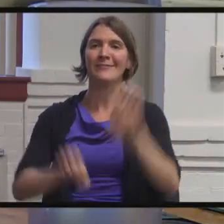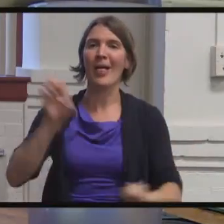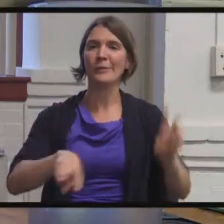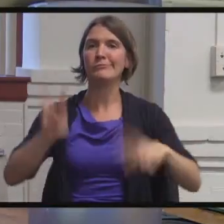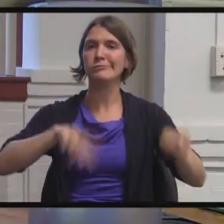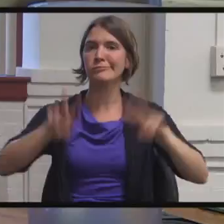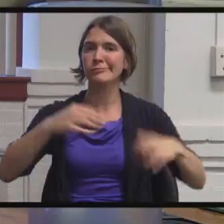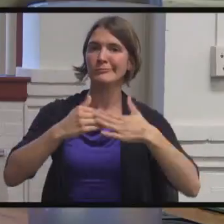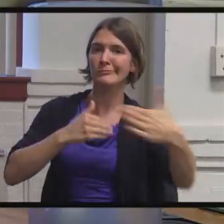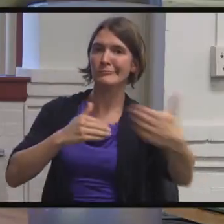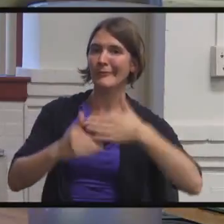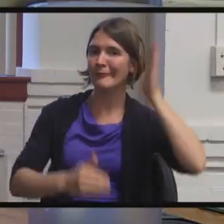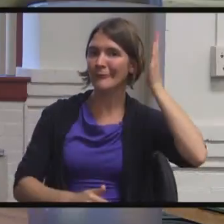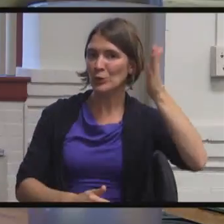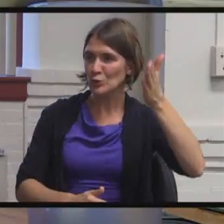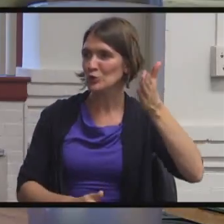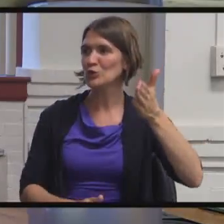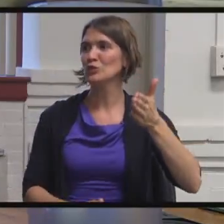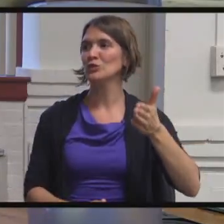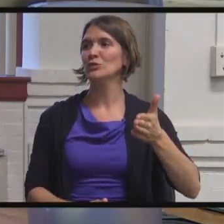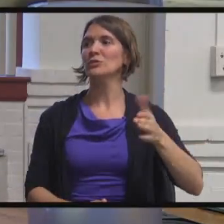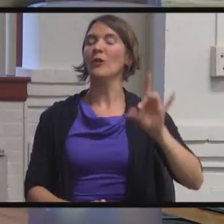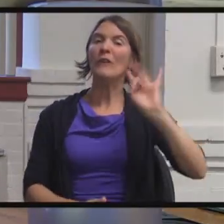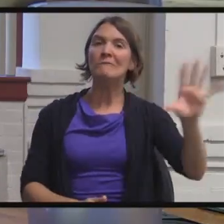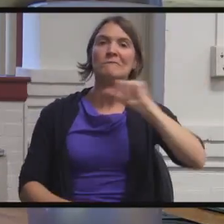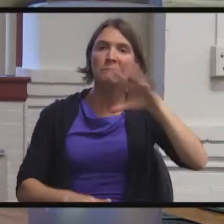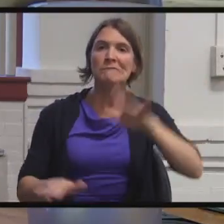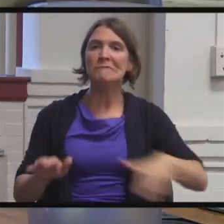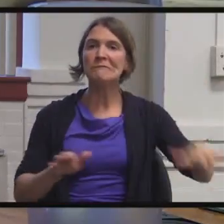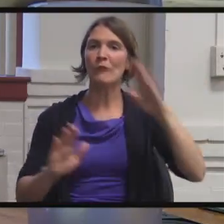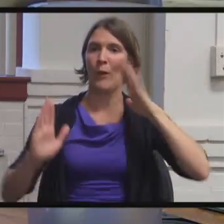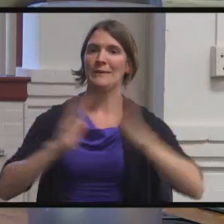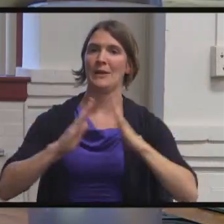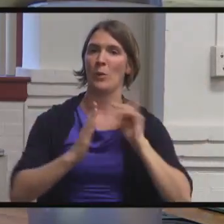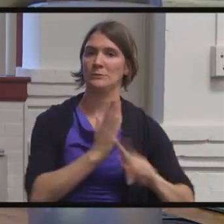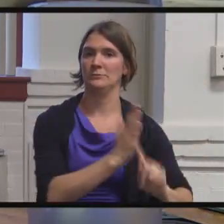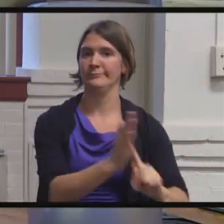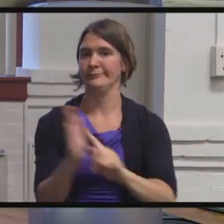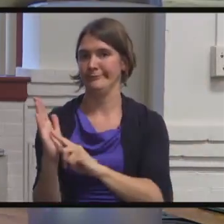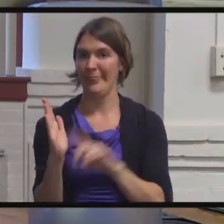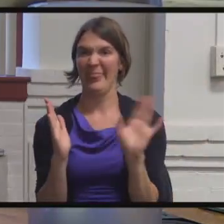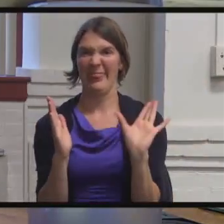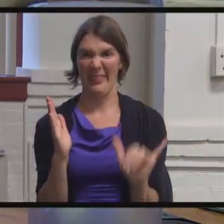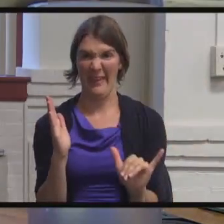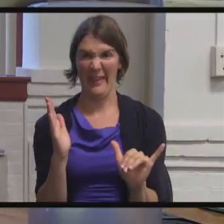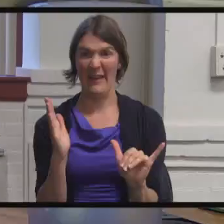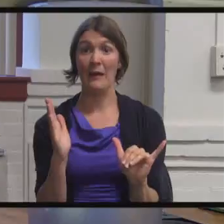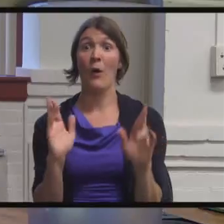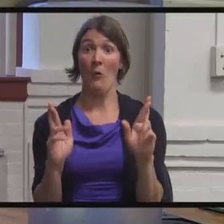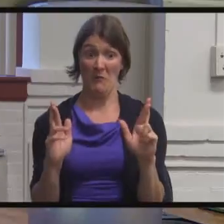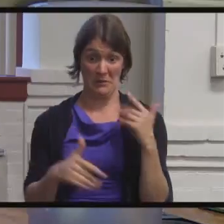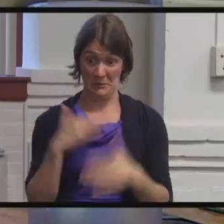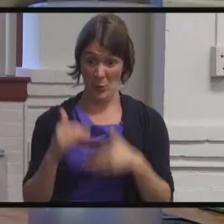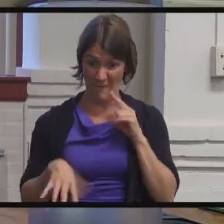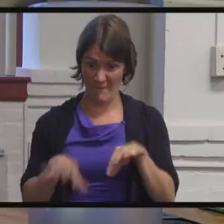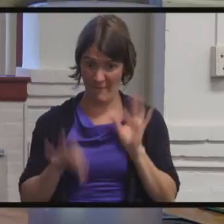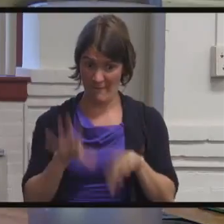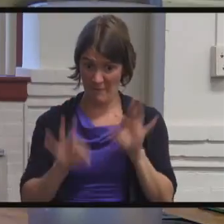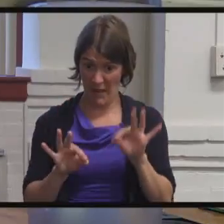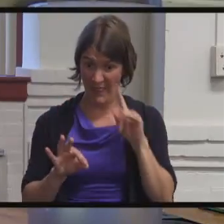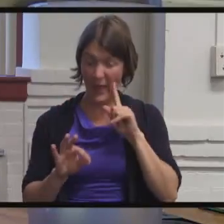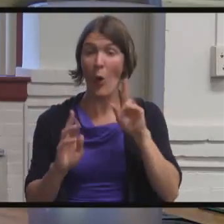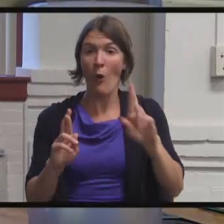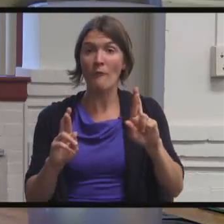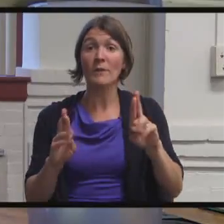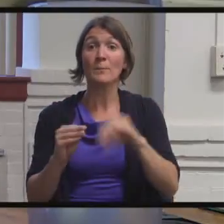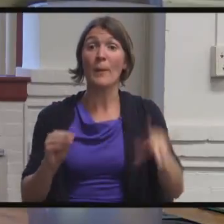work going forward in Brattleboro's downtown area, which will facilitate hopefully development and redevelopment